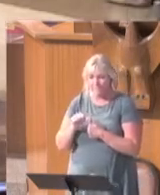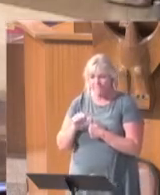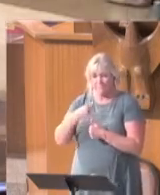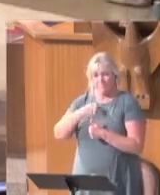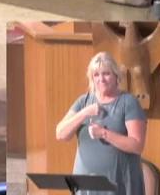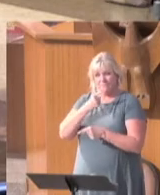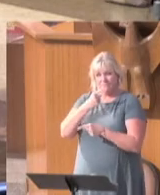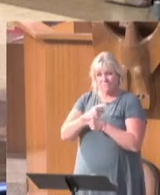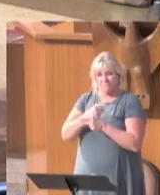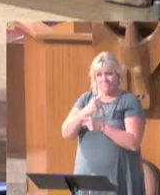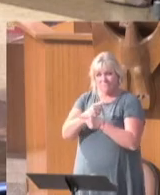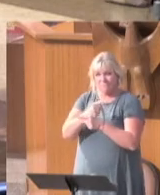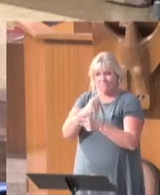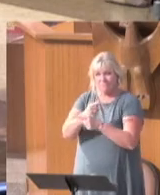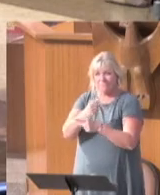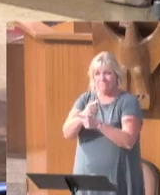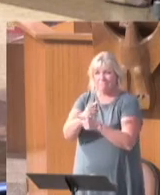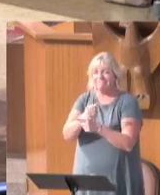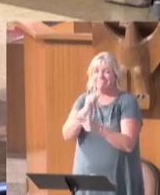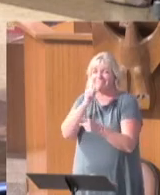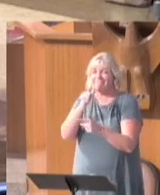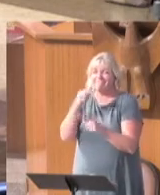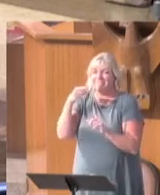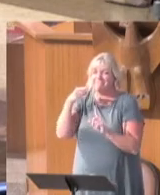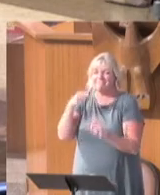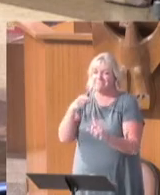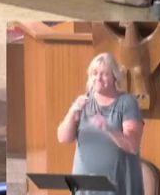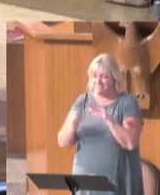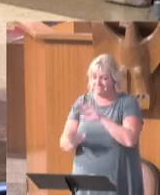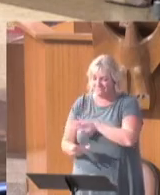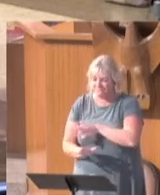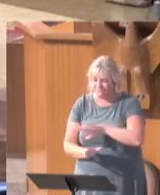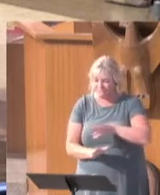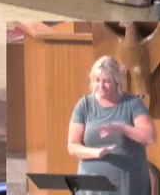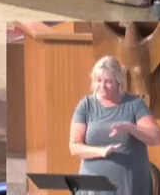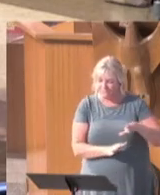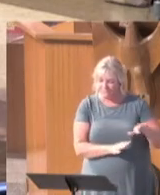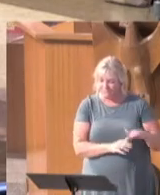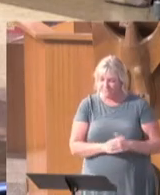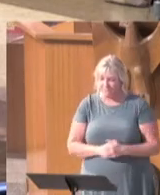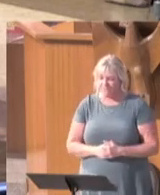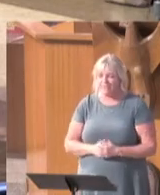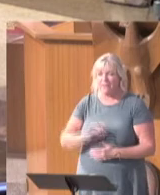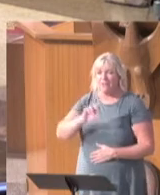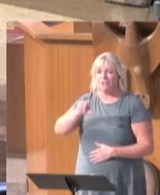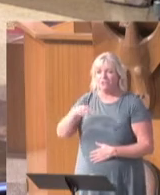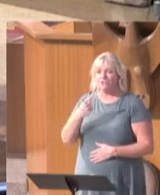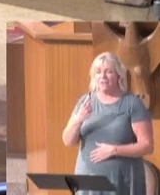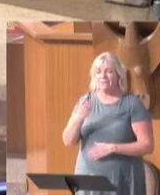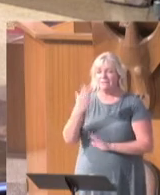It's not about always being right, to be in the